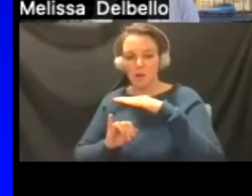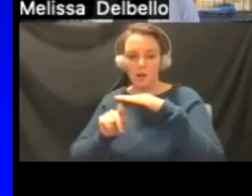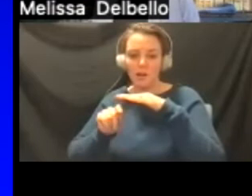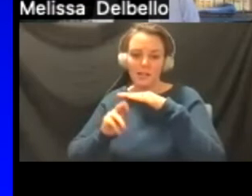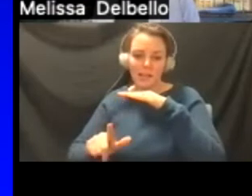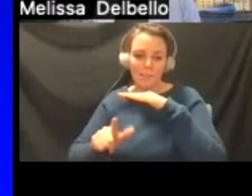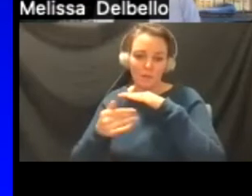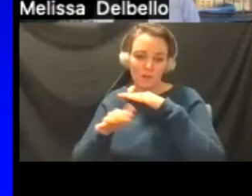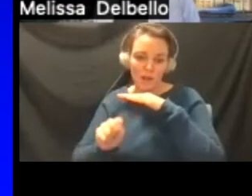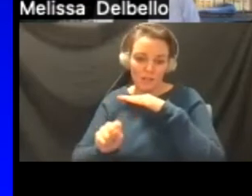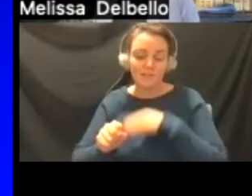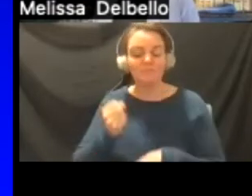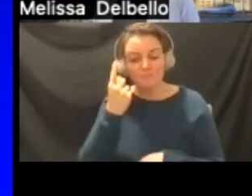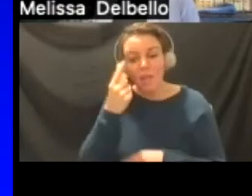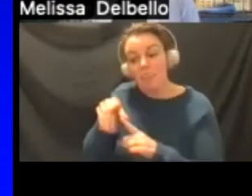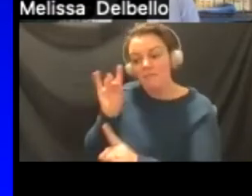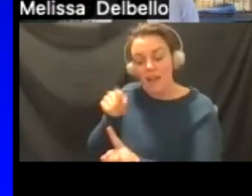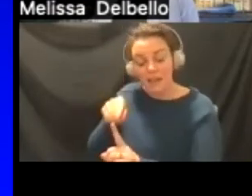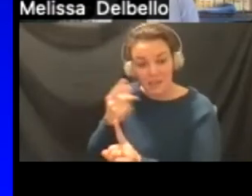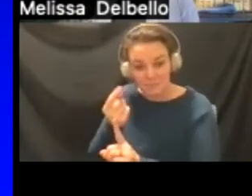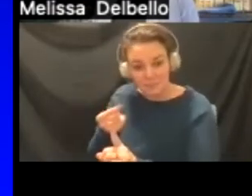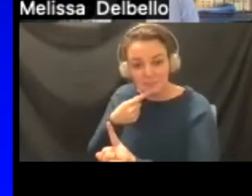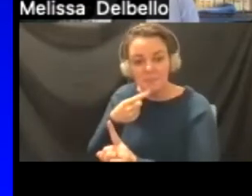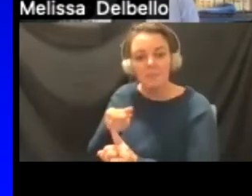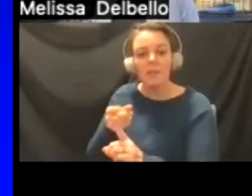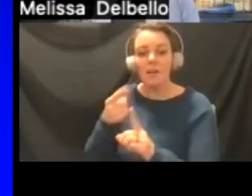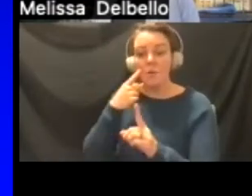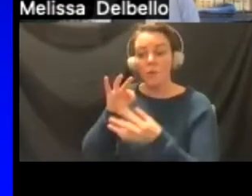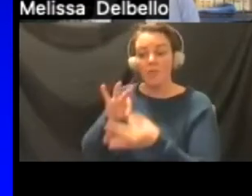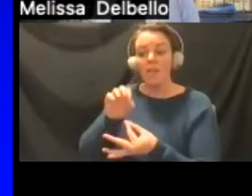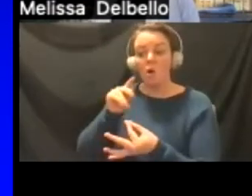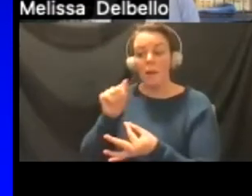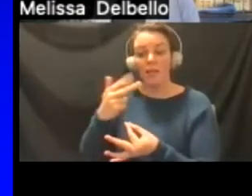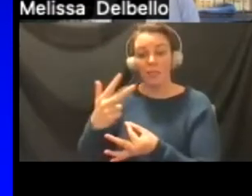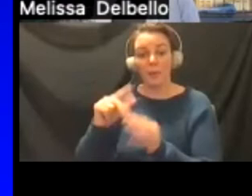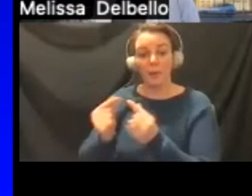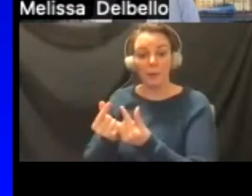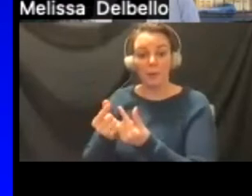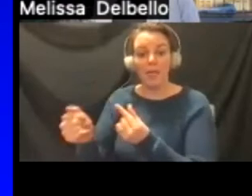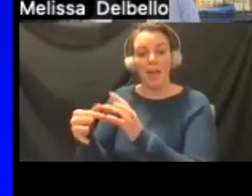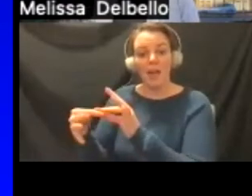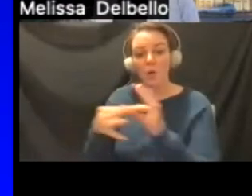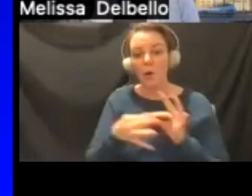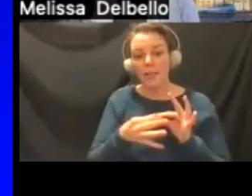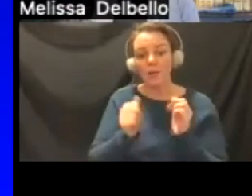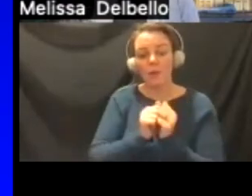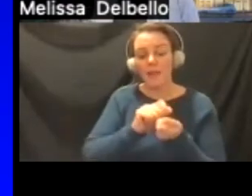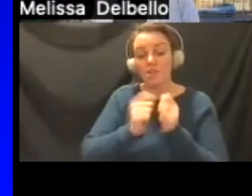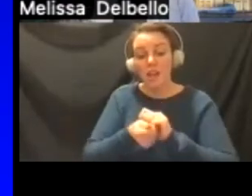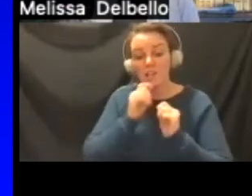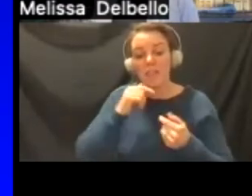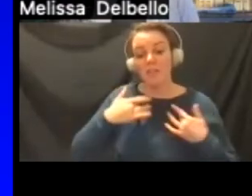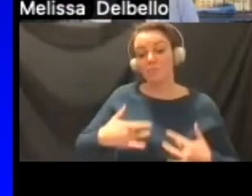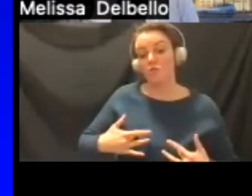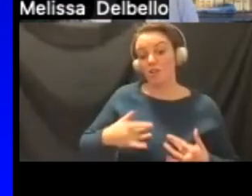findings actually in the omega-3 group correlated with the change in depressive ratings and overall